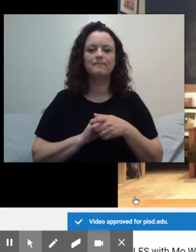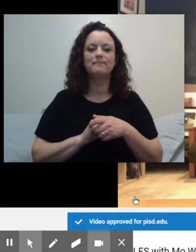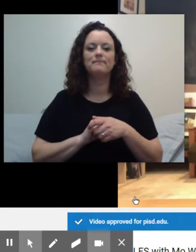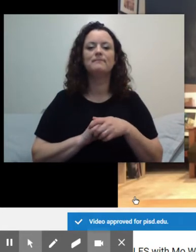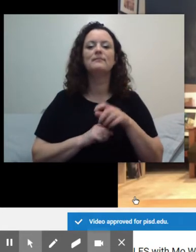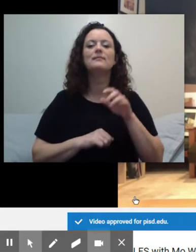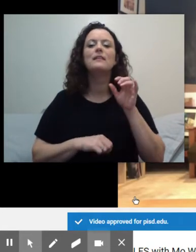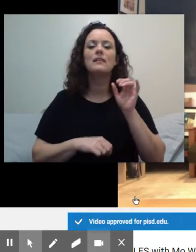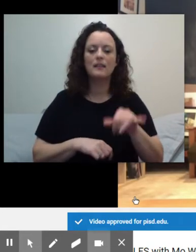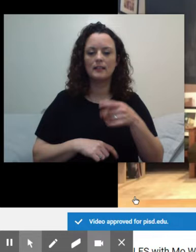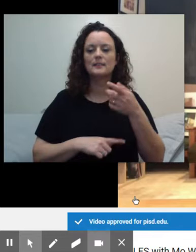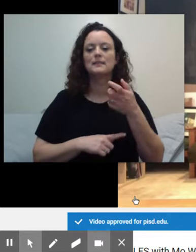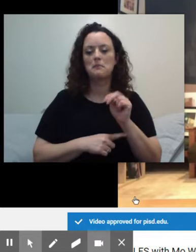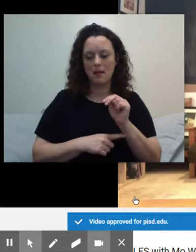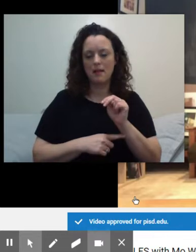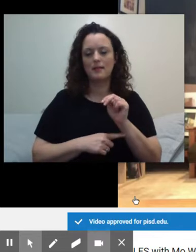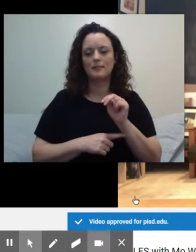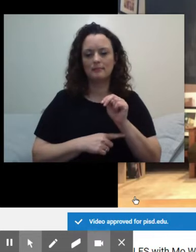This is a pen.